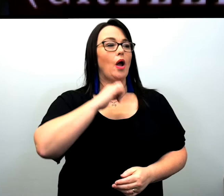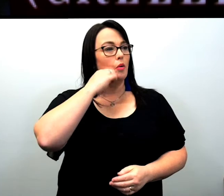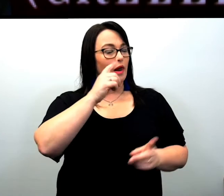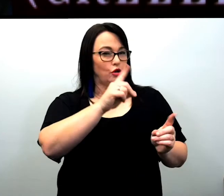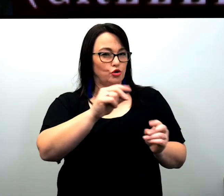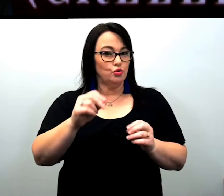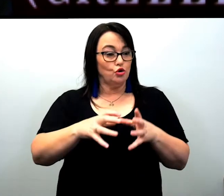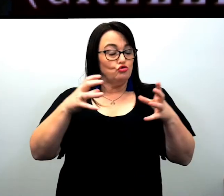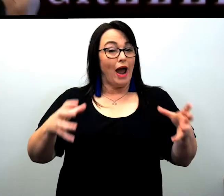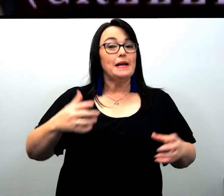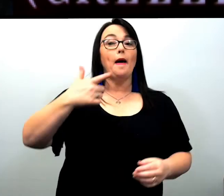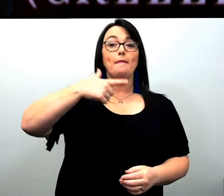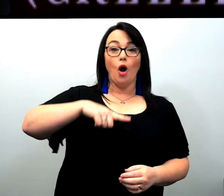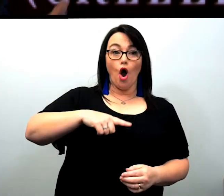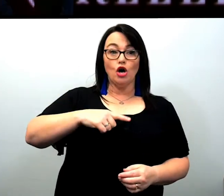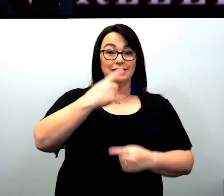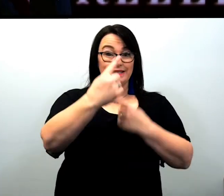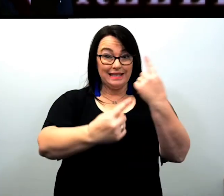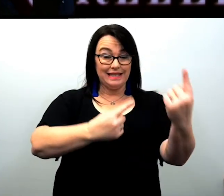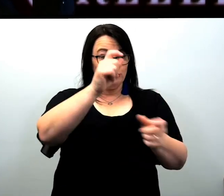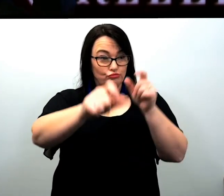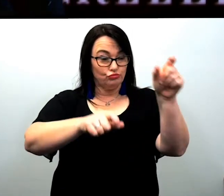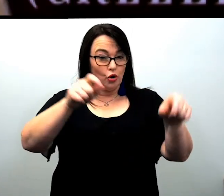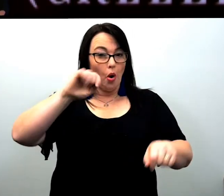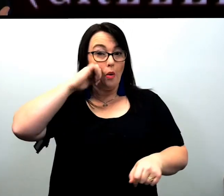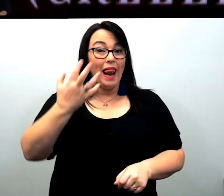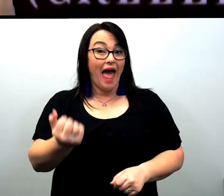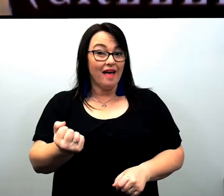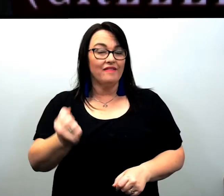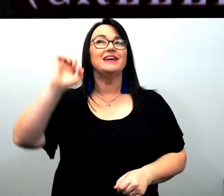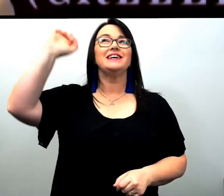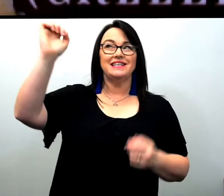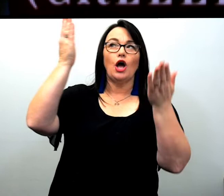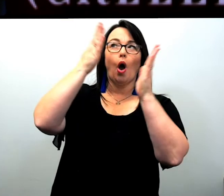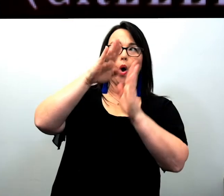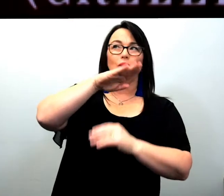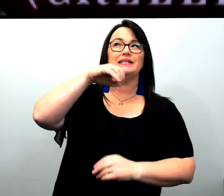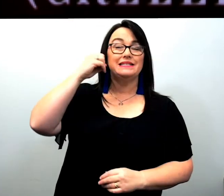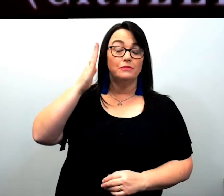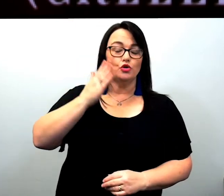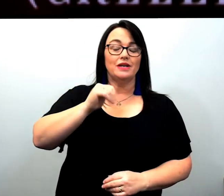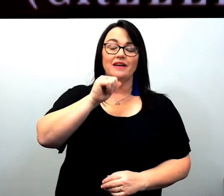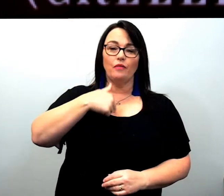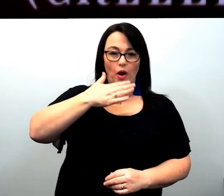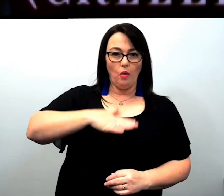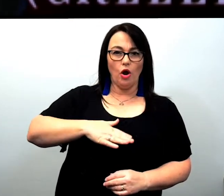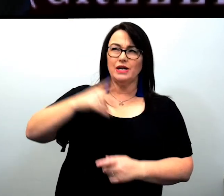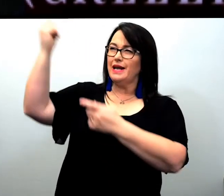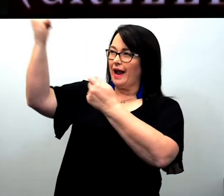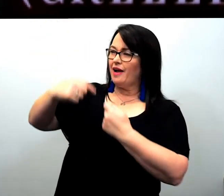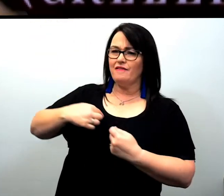have the Spirit of God. Every one of us will have the Holy Spirit come upon us if we want Him to give us ability, efficiency and